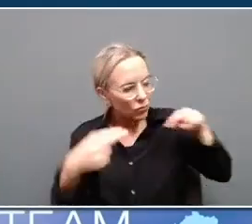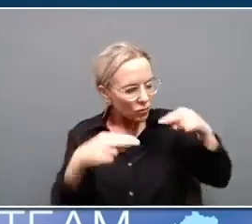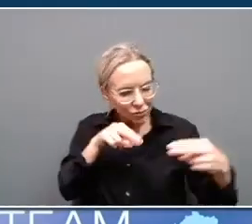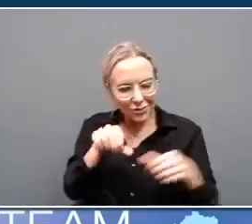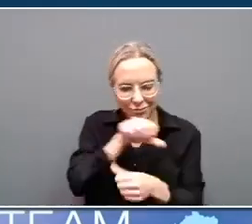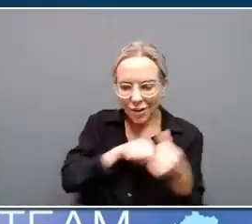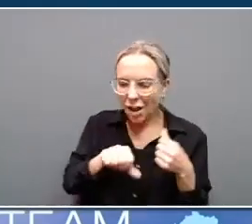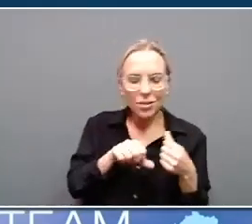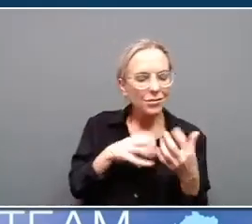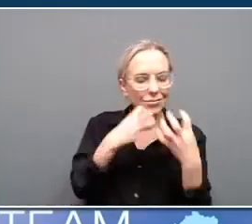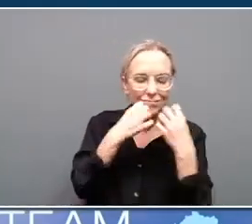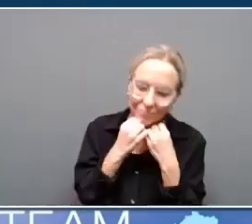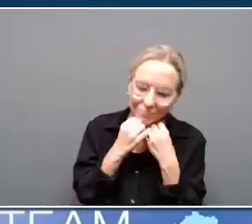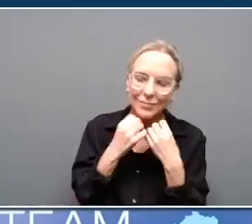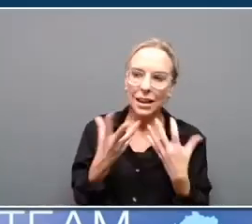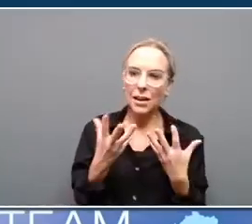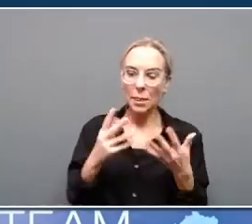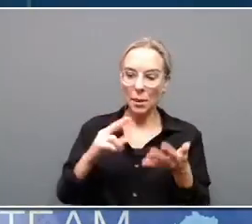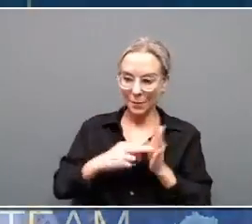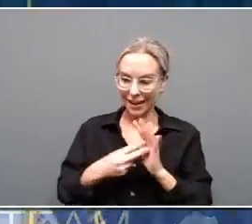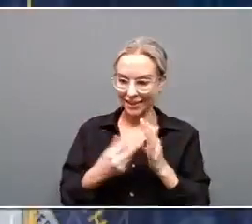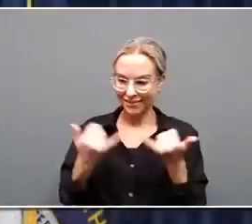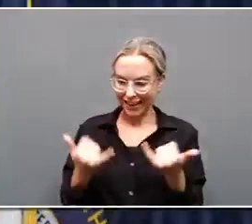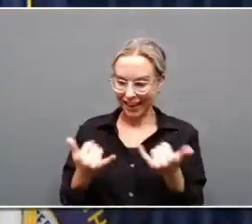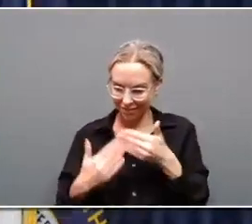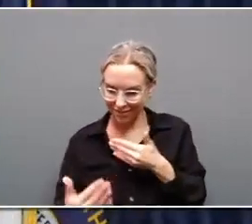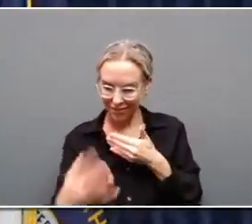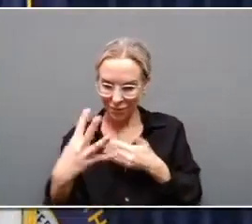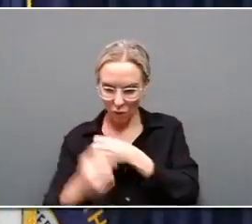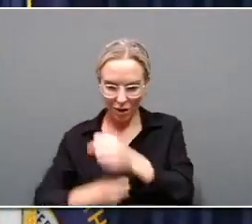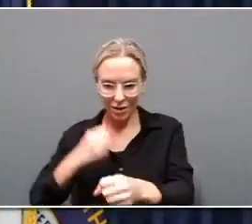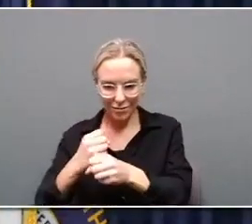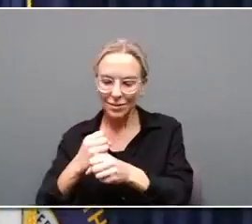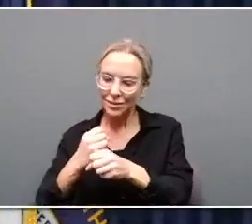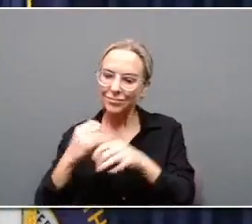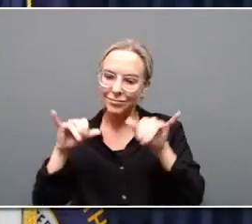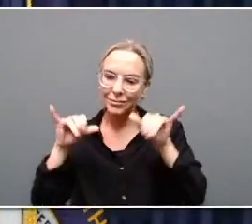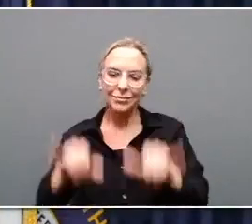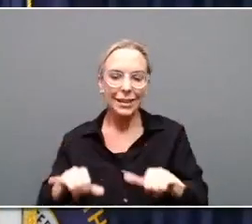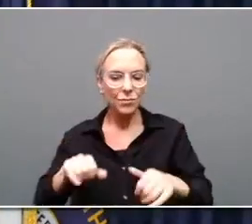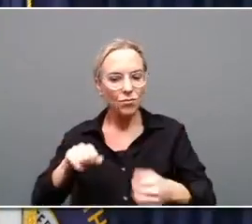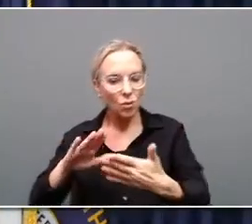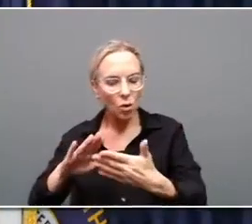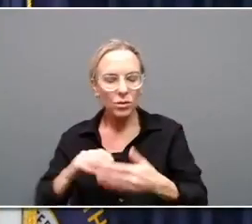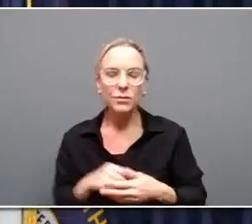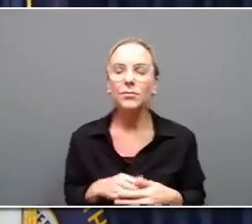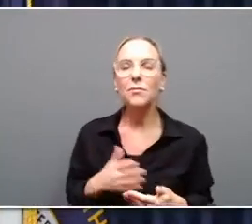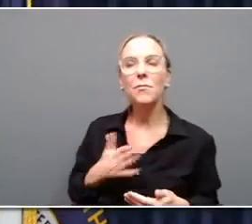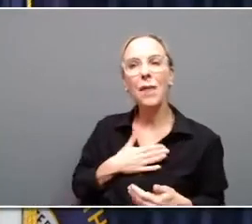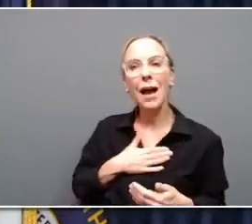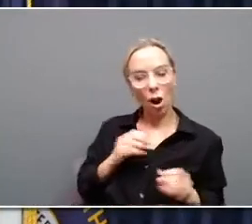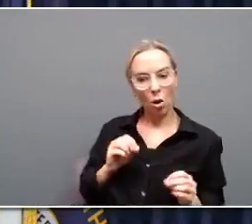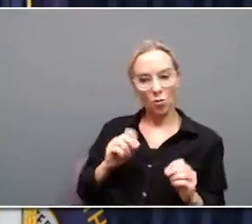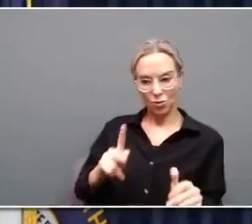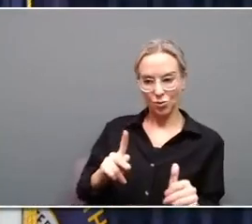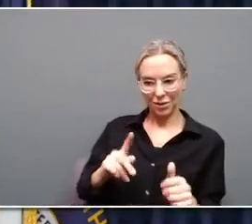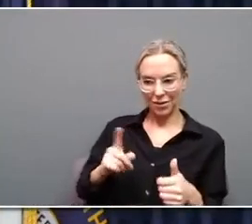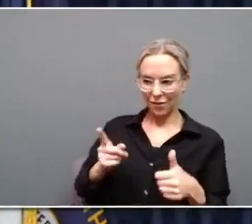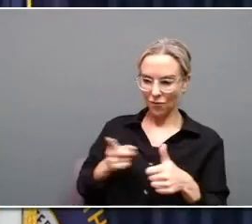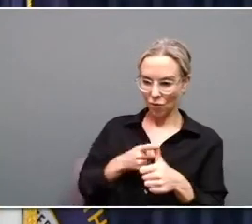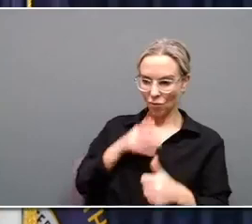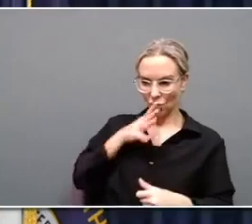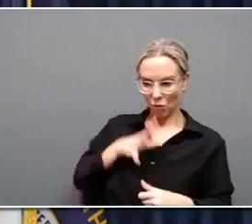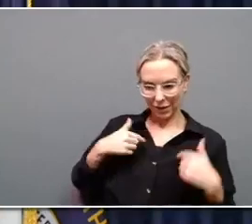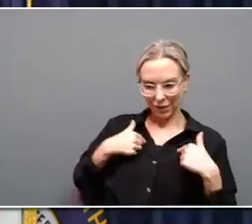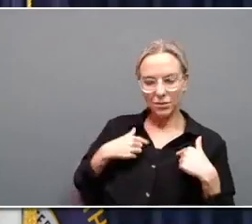years. One of my very favorite parts of being First Lady is having the opportunity to meet children across